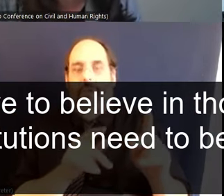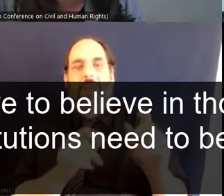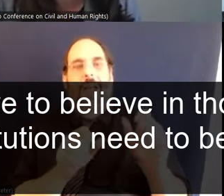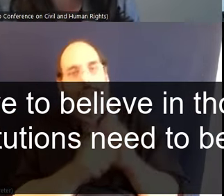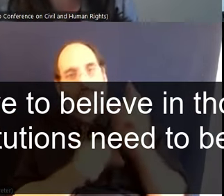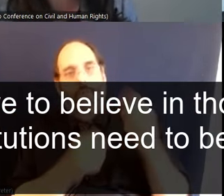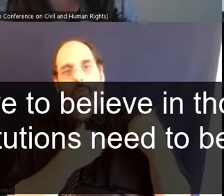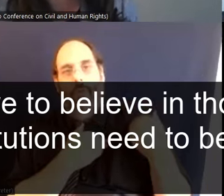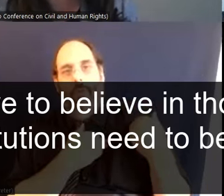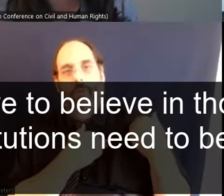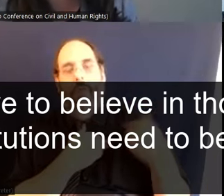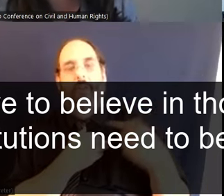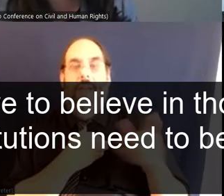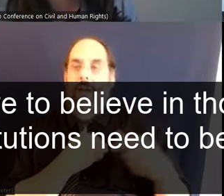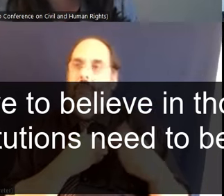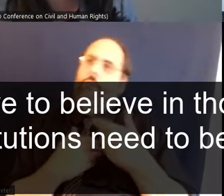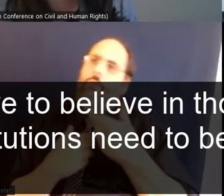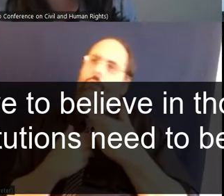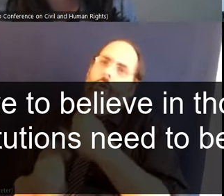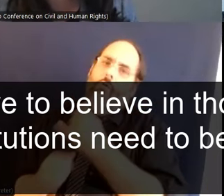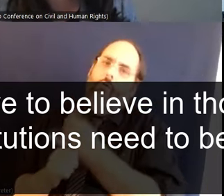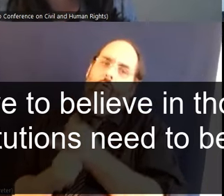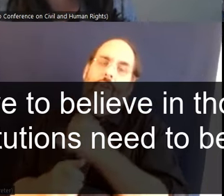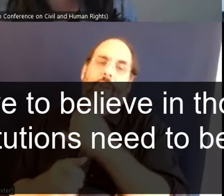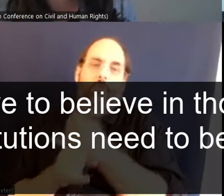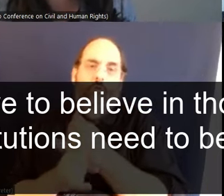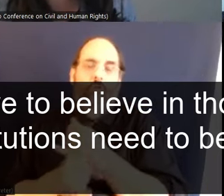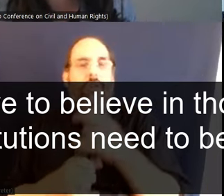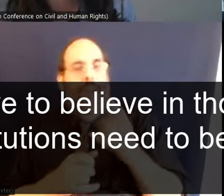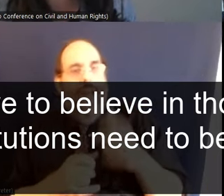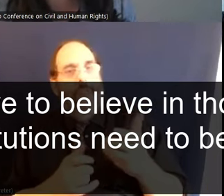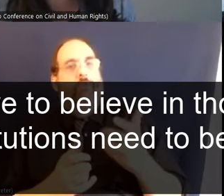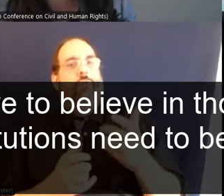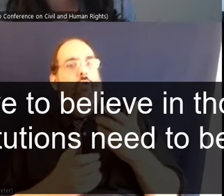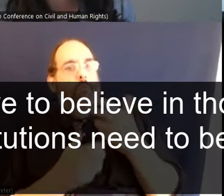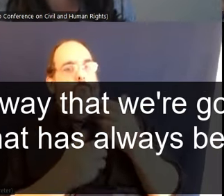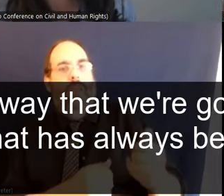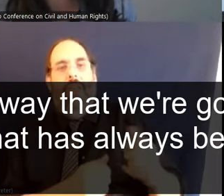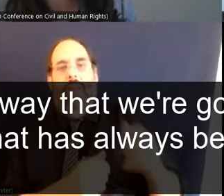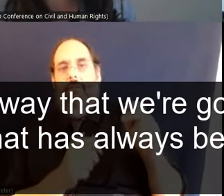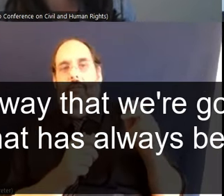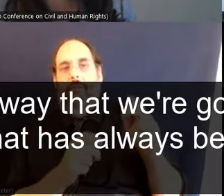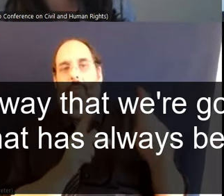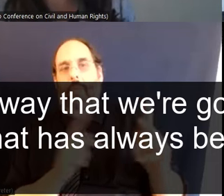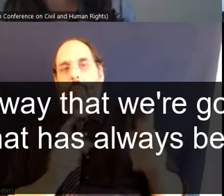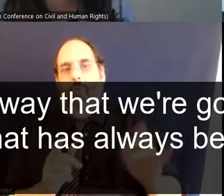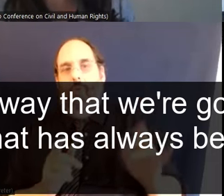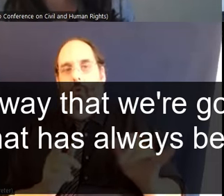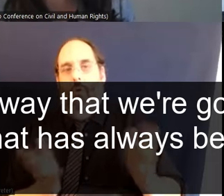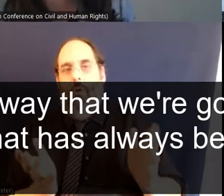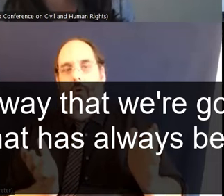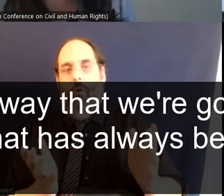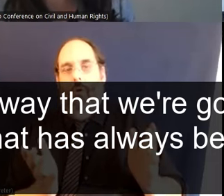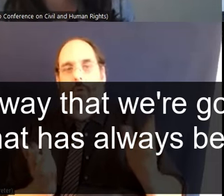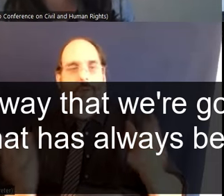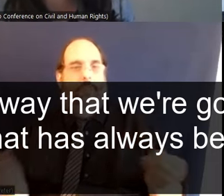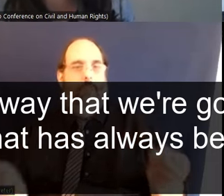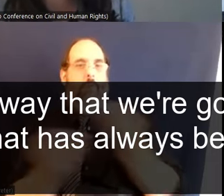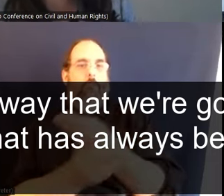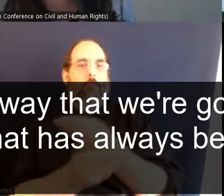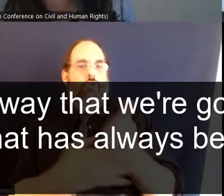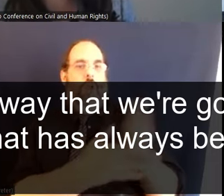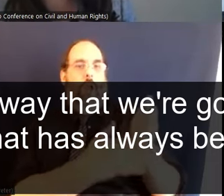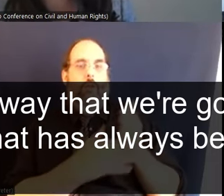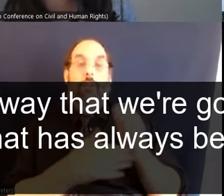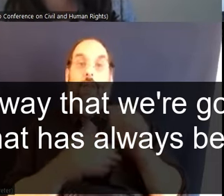have to believe in those institutions, and those institutions need to believe in those people. And that's the way that we're going to move